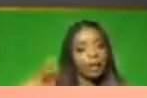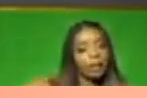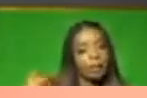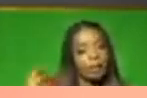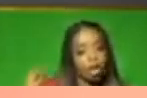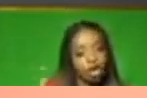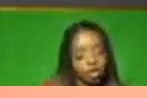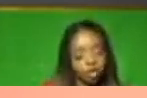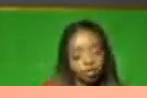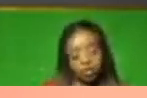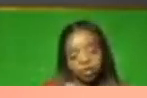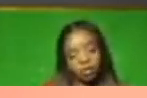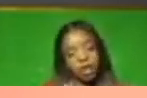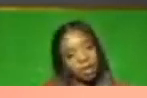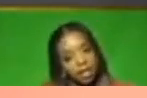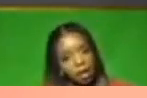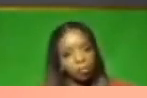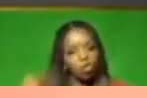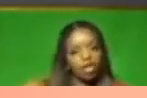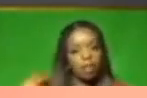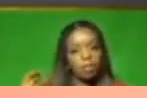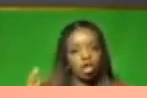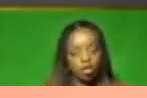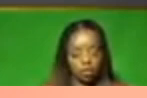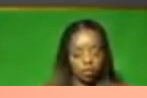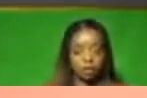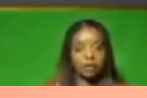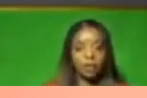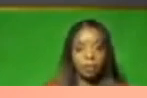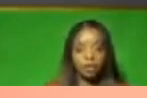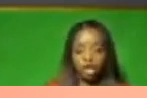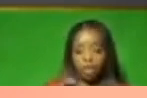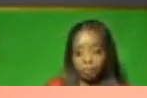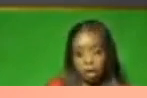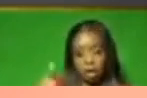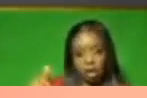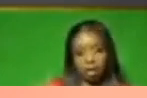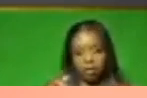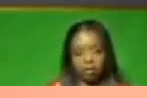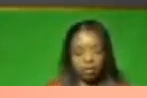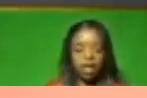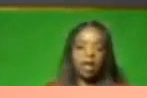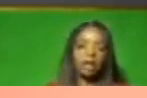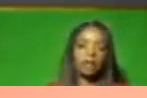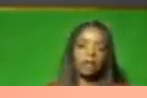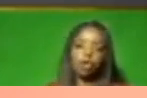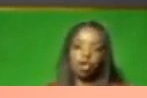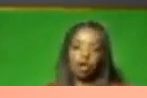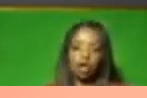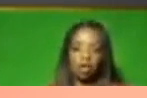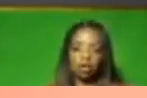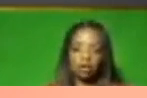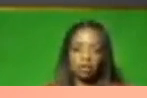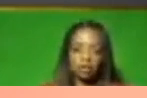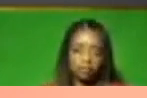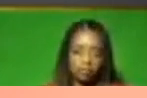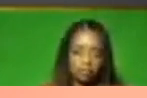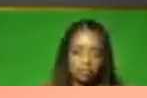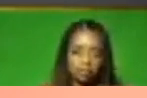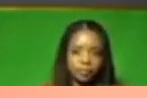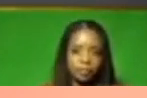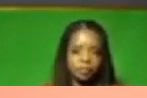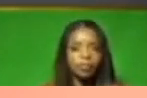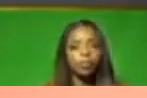ministers, premiers, MECs, as well as our mayors. with a view of finding practical solutions